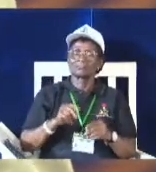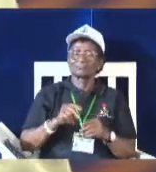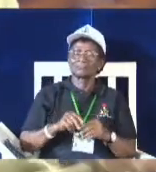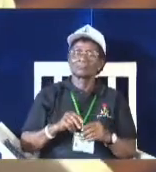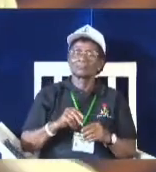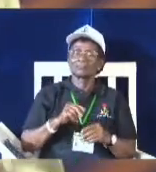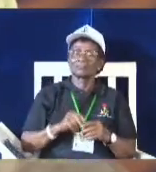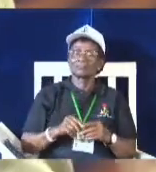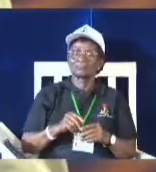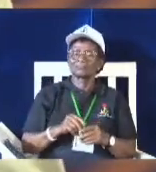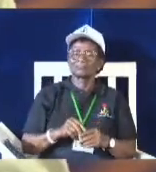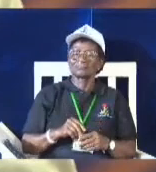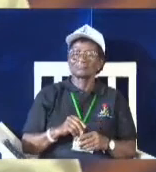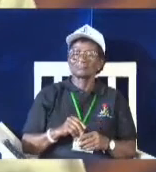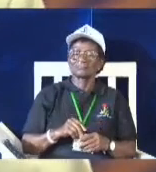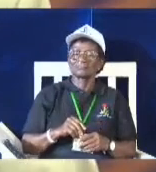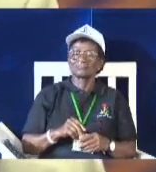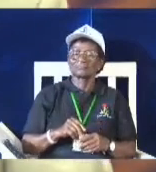I came here